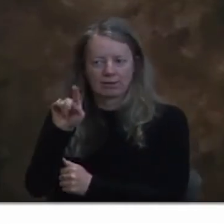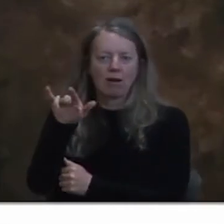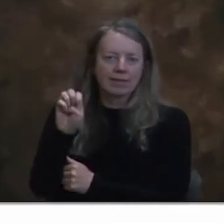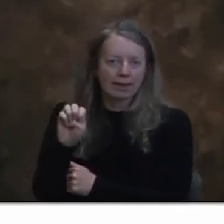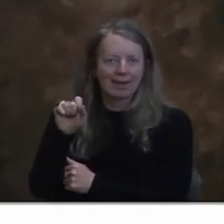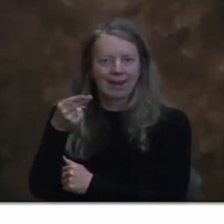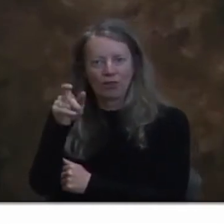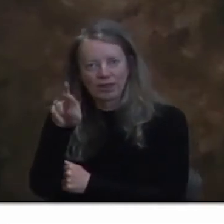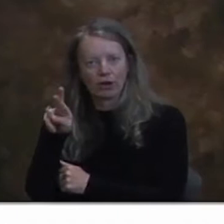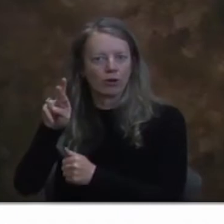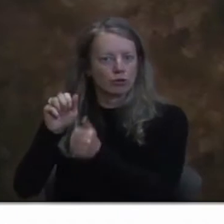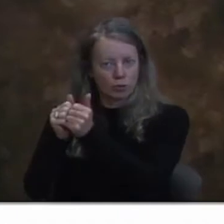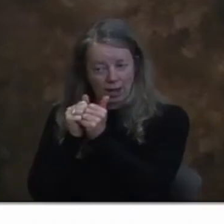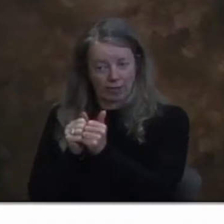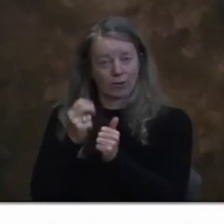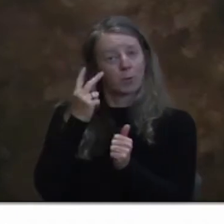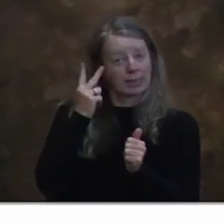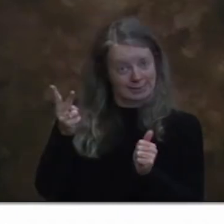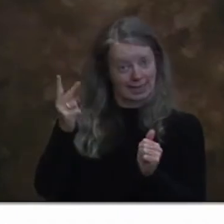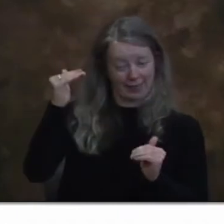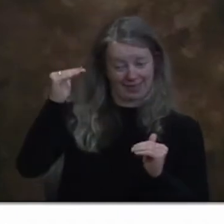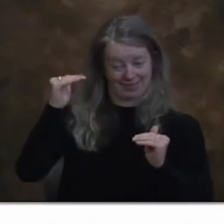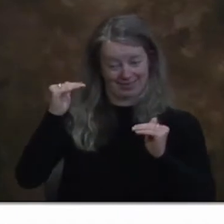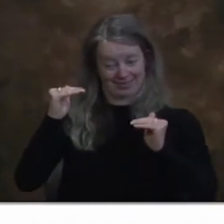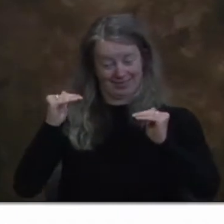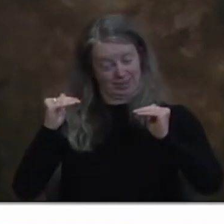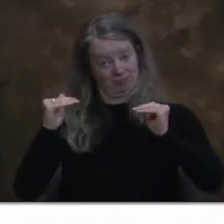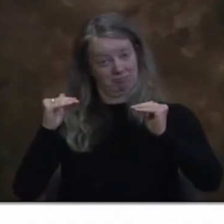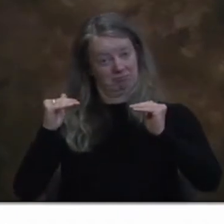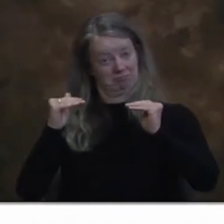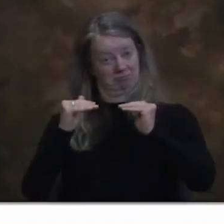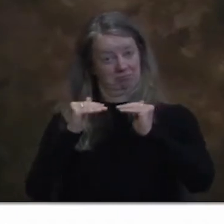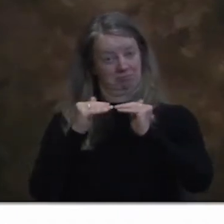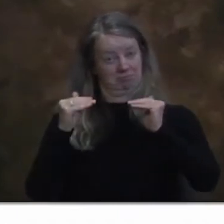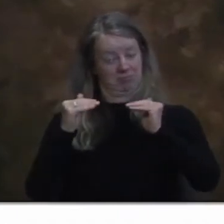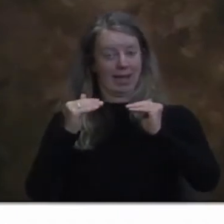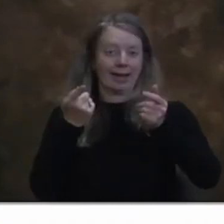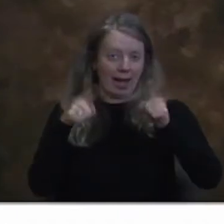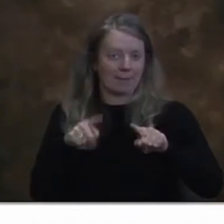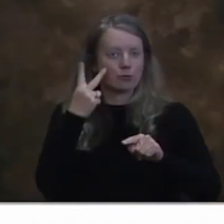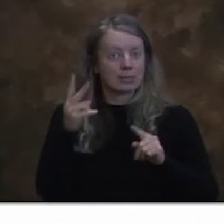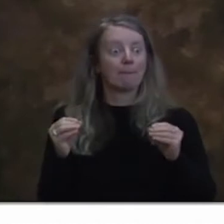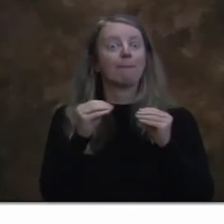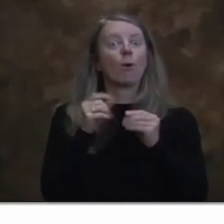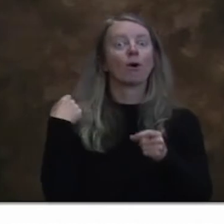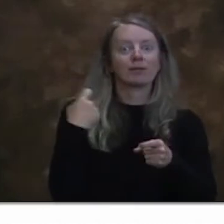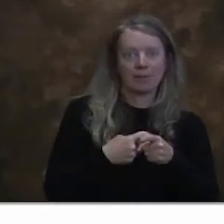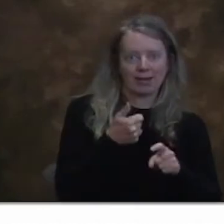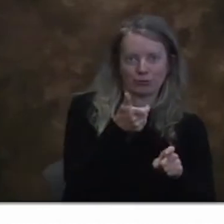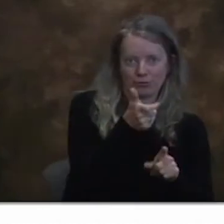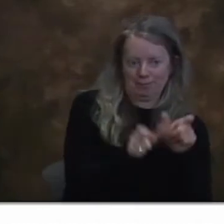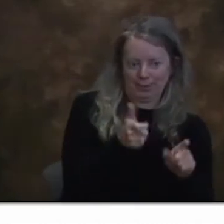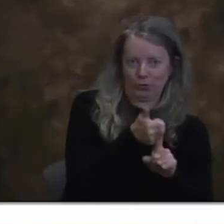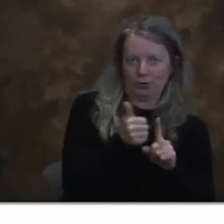disparity actually close in this particular group. And actually see a greater proportion of Hispanic population receiving at